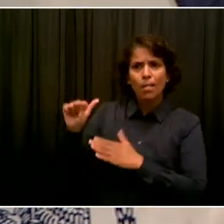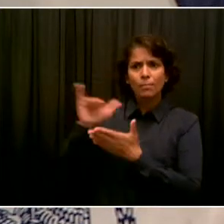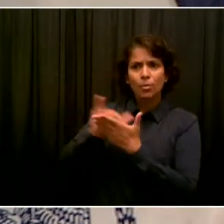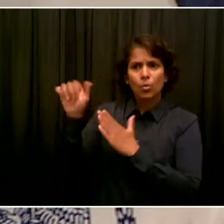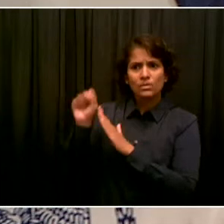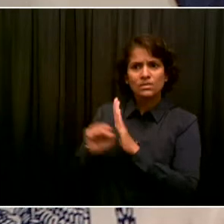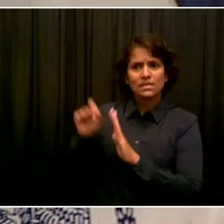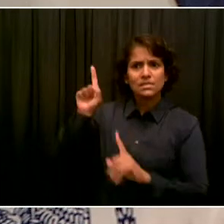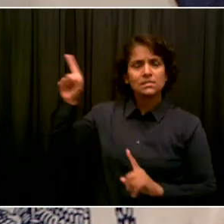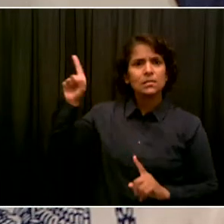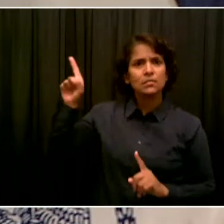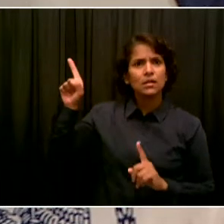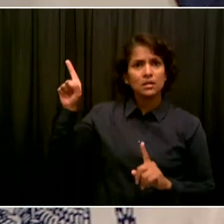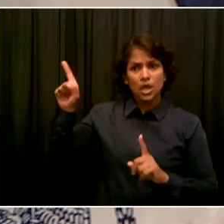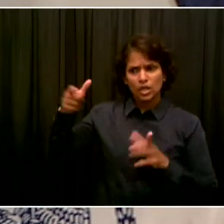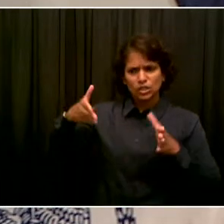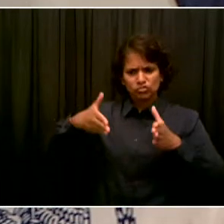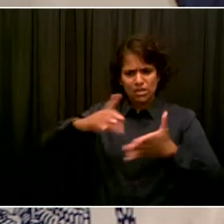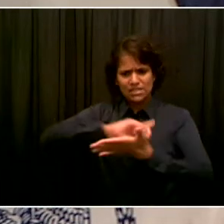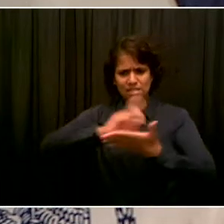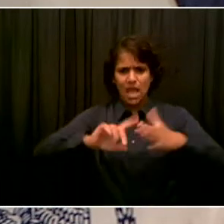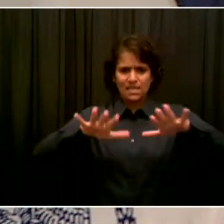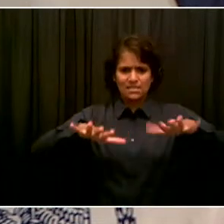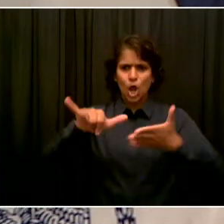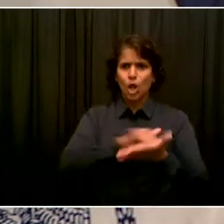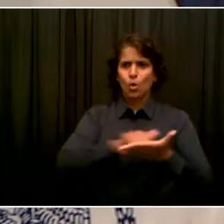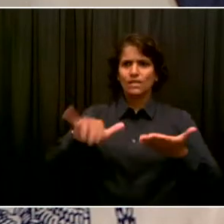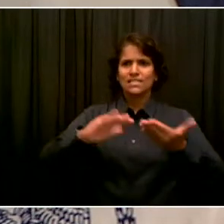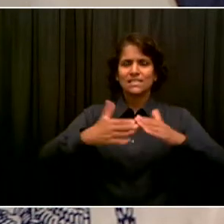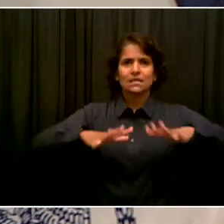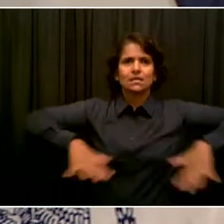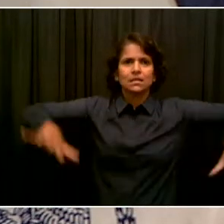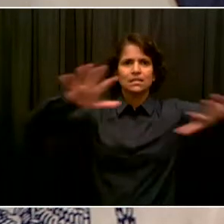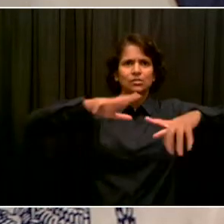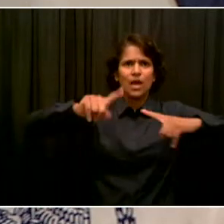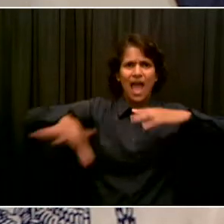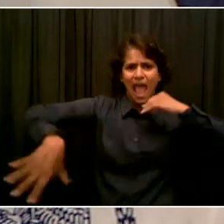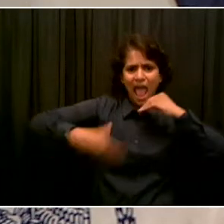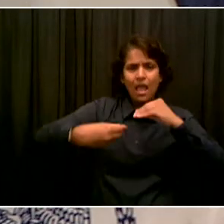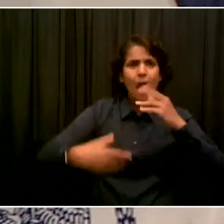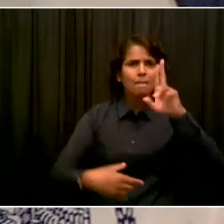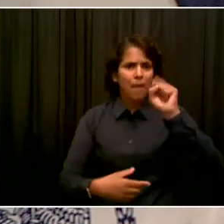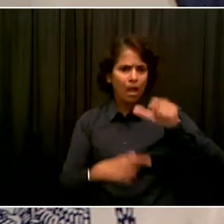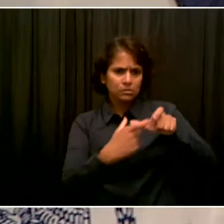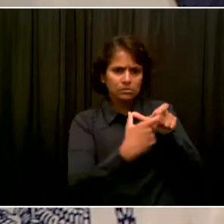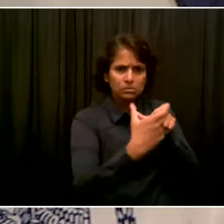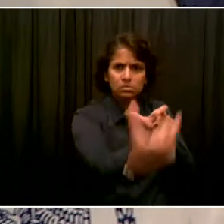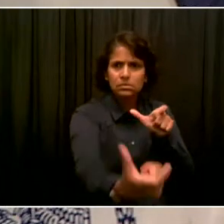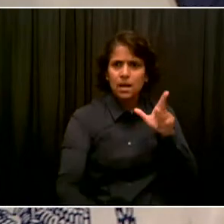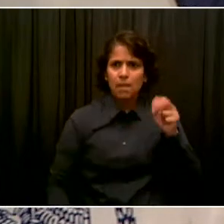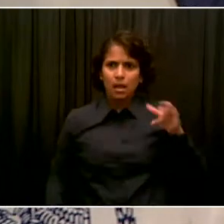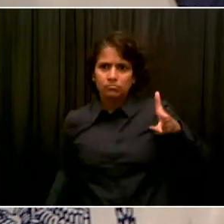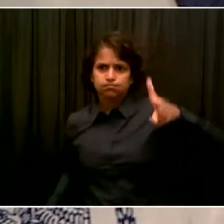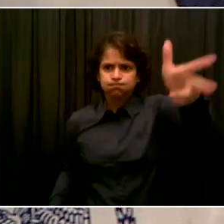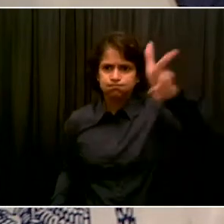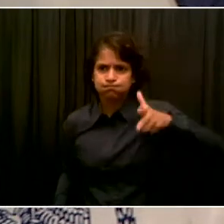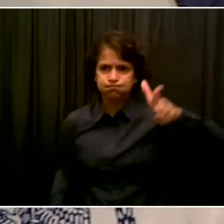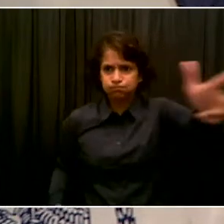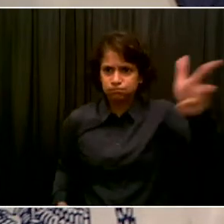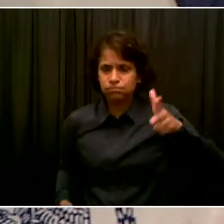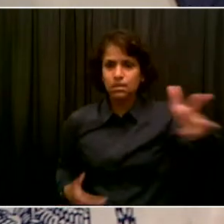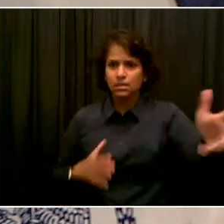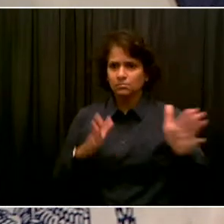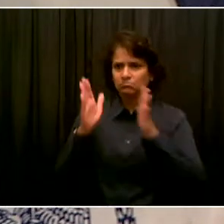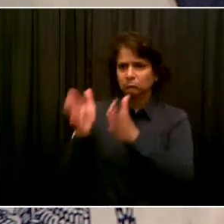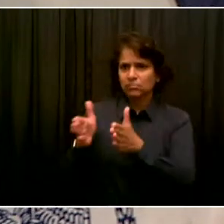on your own. So what is your legacy on safe streets as we close out your time in office? Well, I appreciate the question a lot,